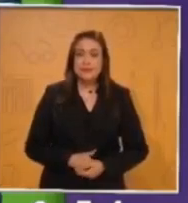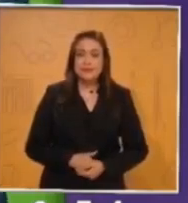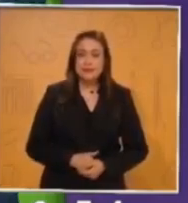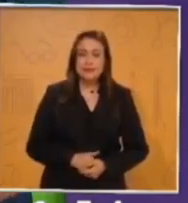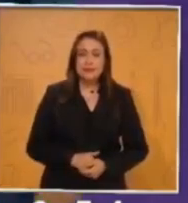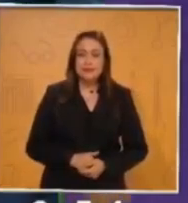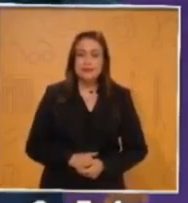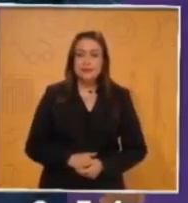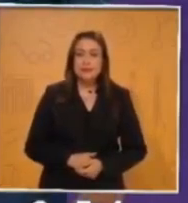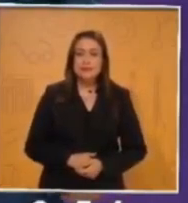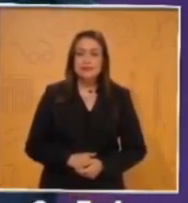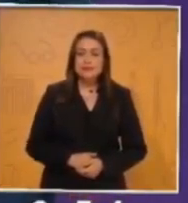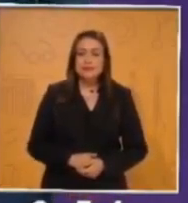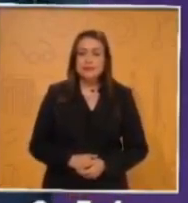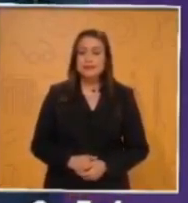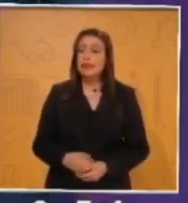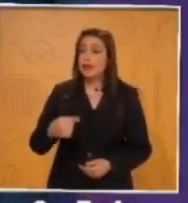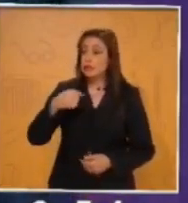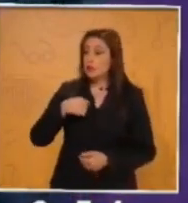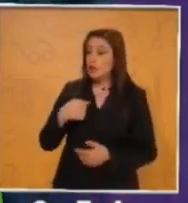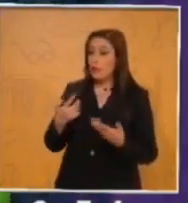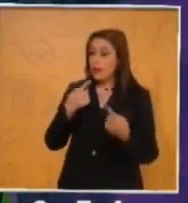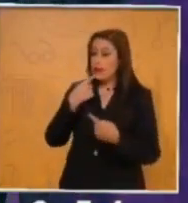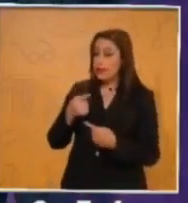Hidalgo, and I will play Alice's role.